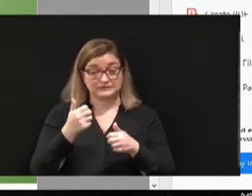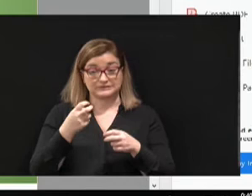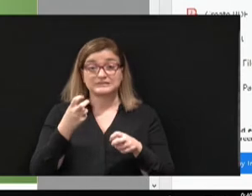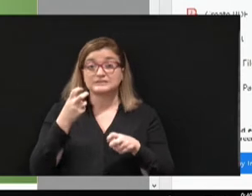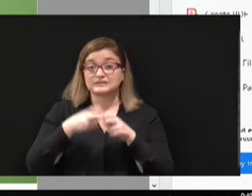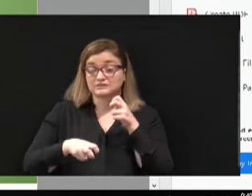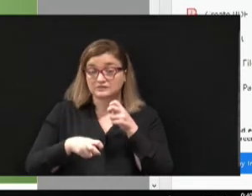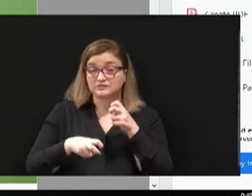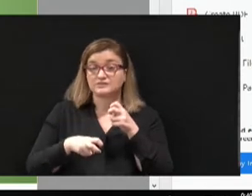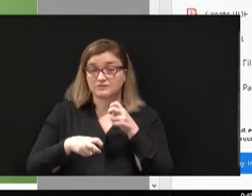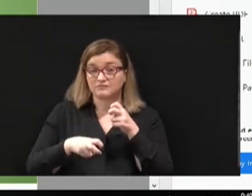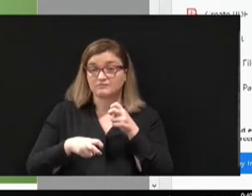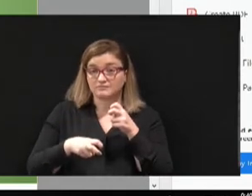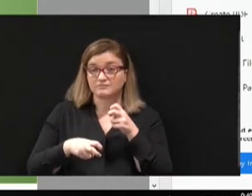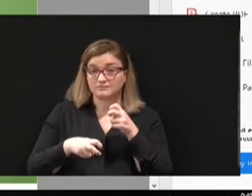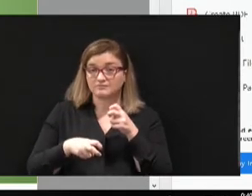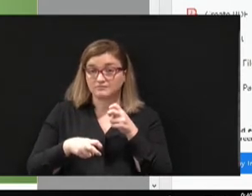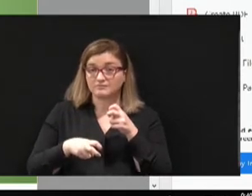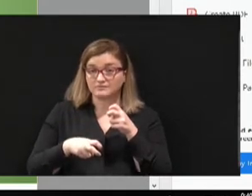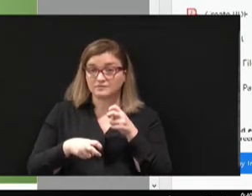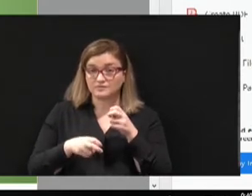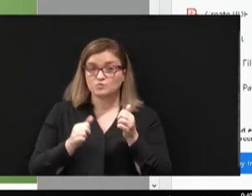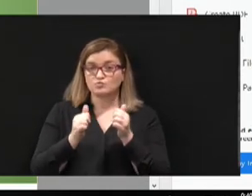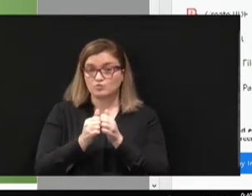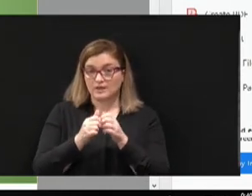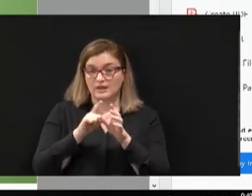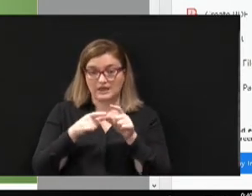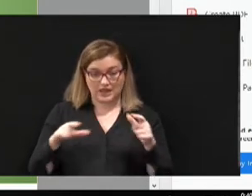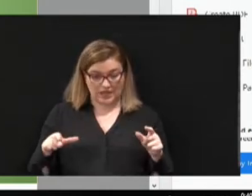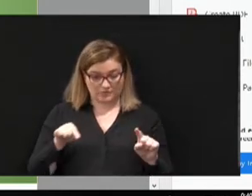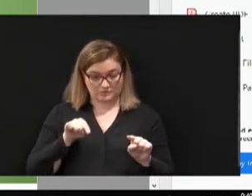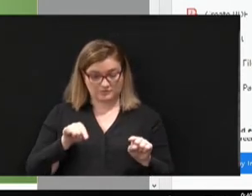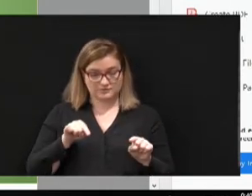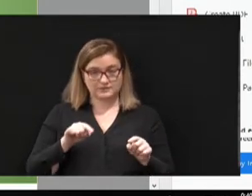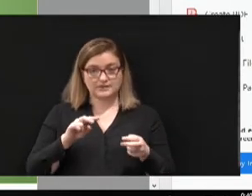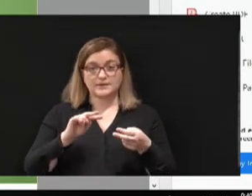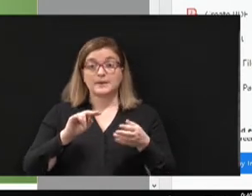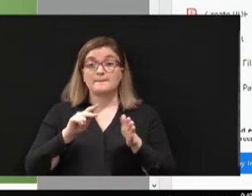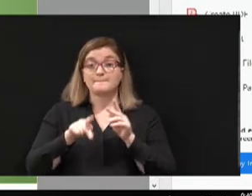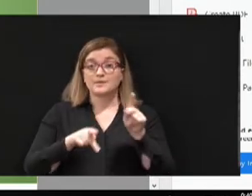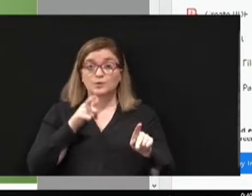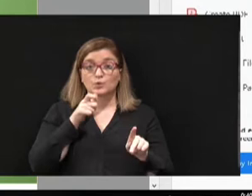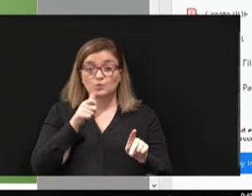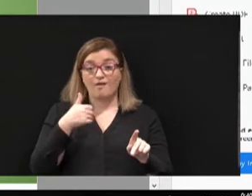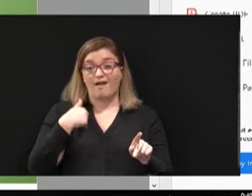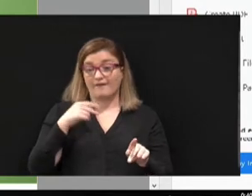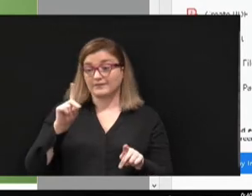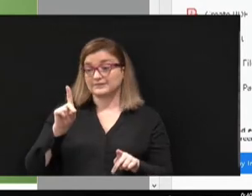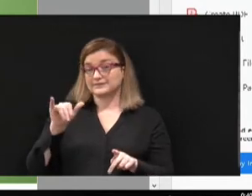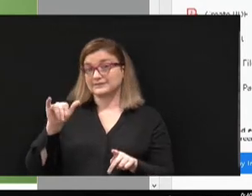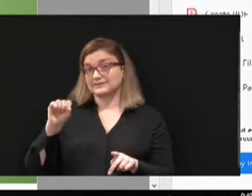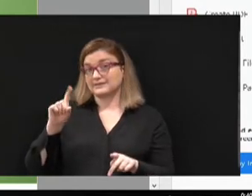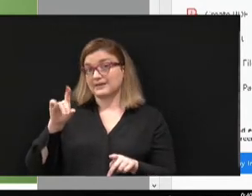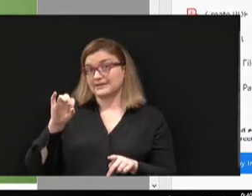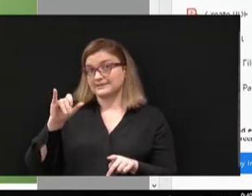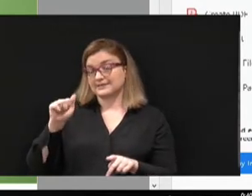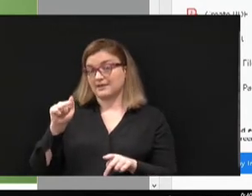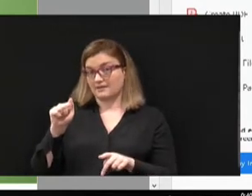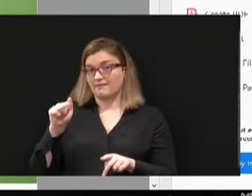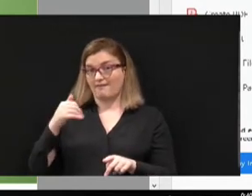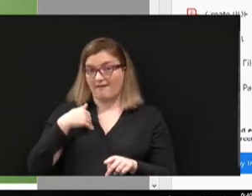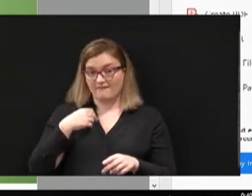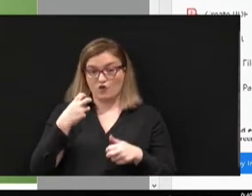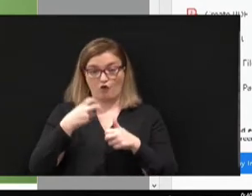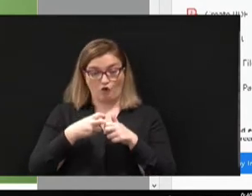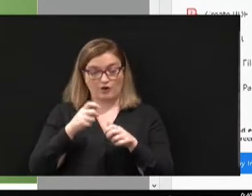language. People who have dyslexia have a difficult time processing language. However, that being said,